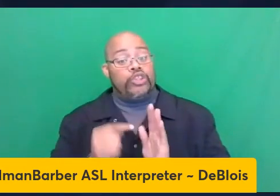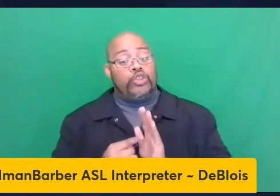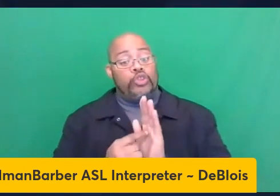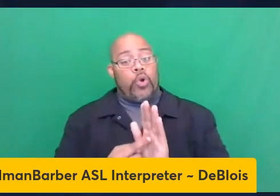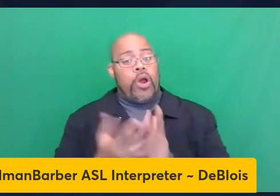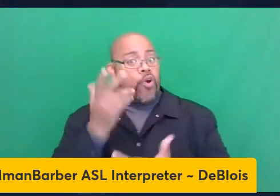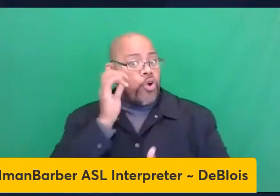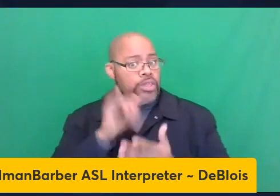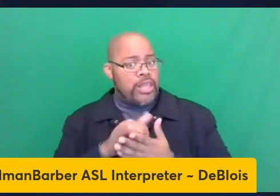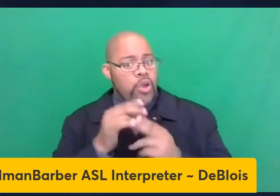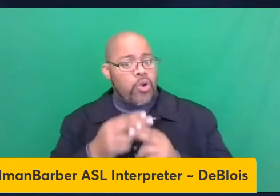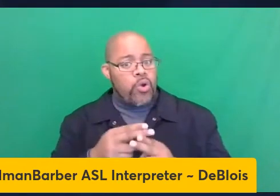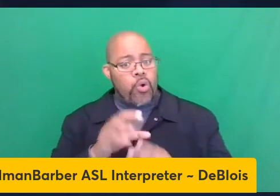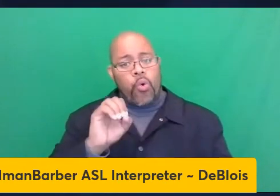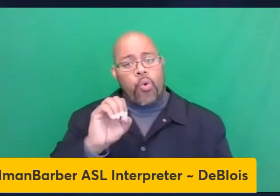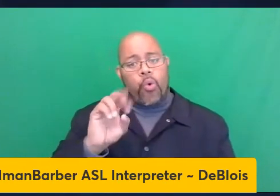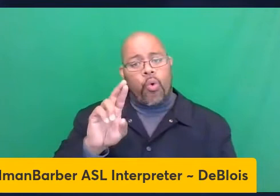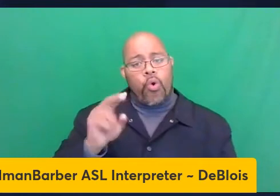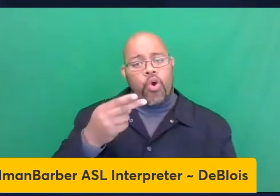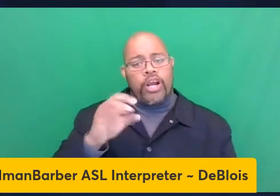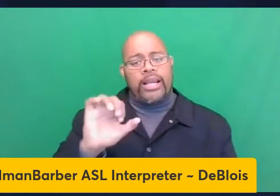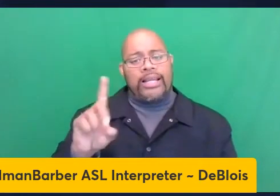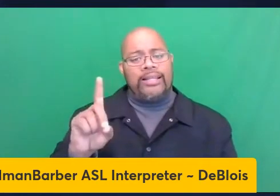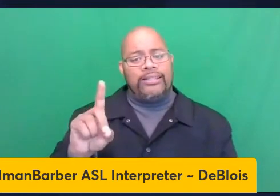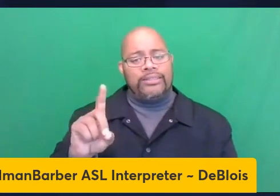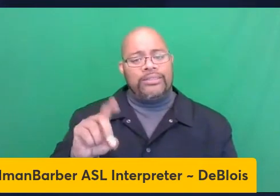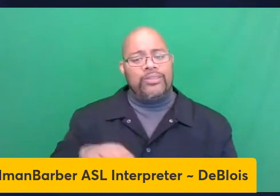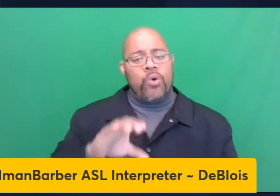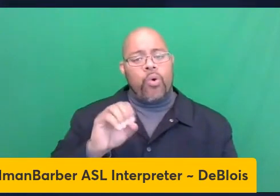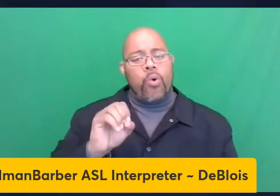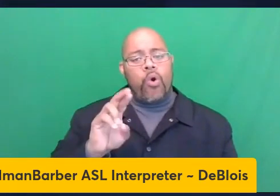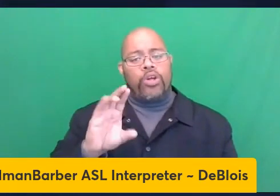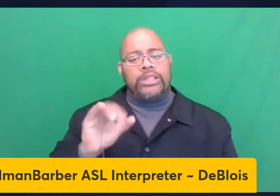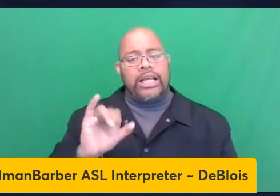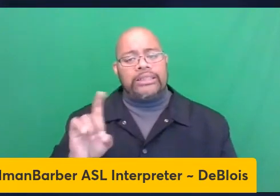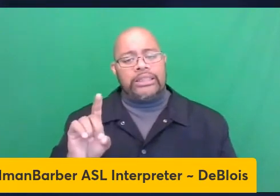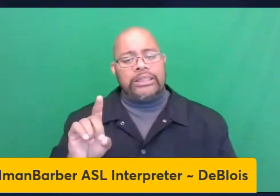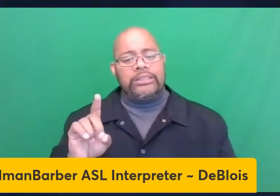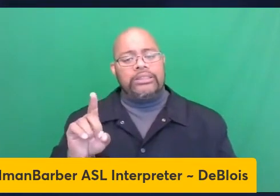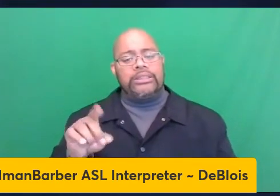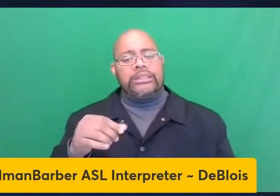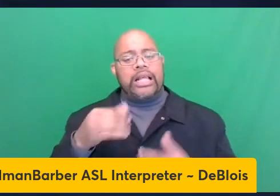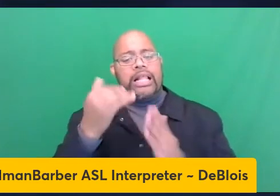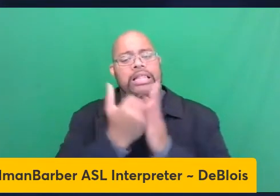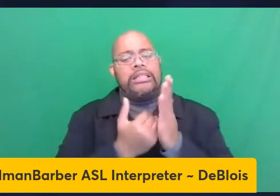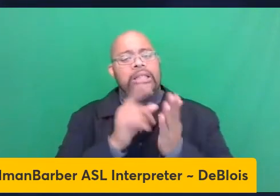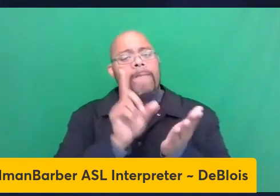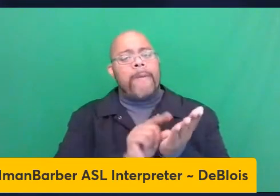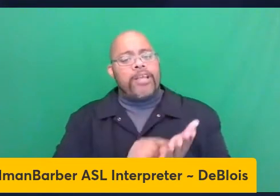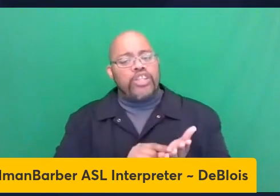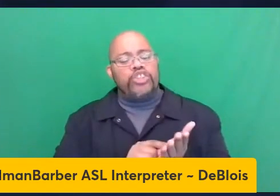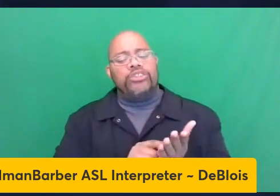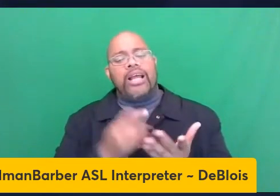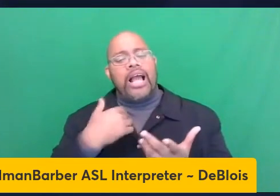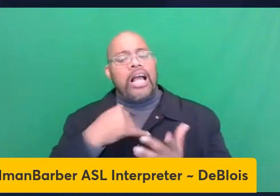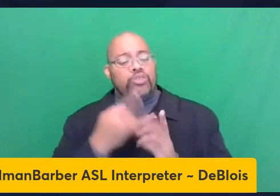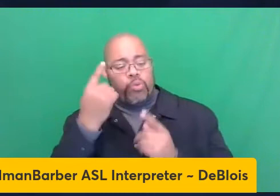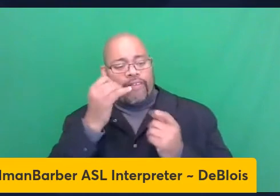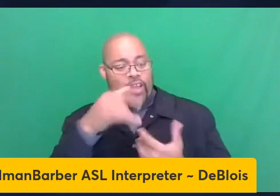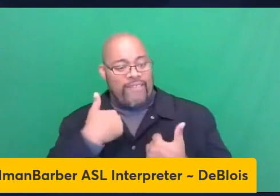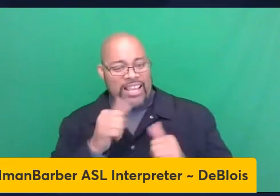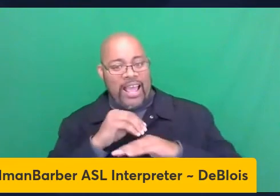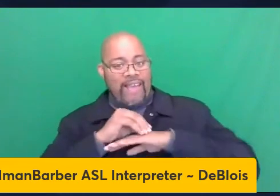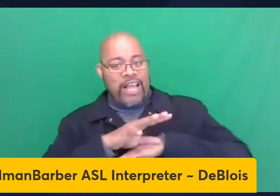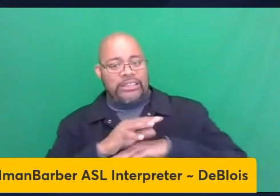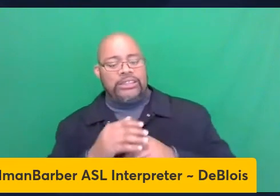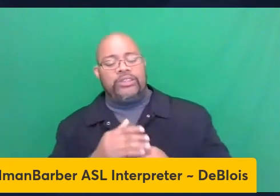don't know if you heard of this one called ORCID or ORCID, where you put your list of publications. And I was just wondering if you have any advice